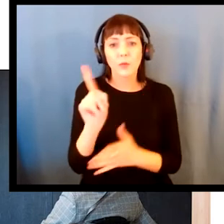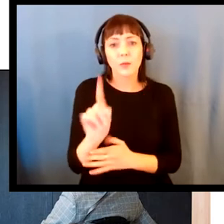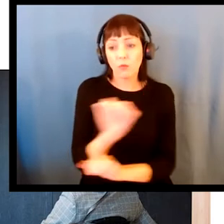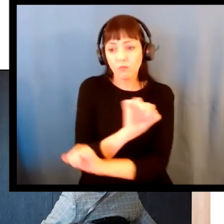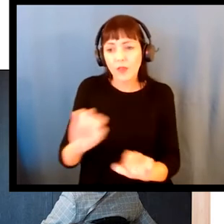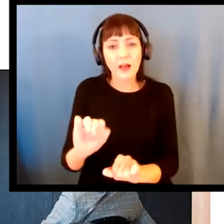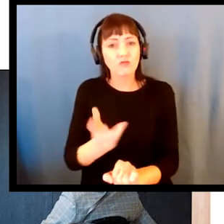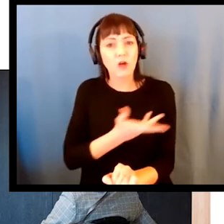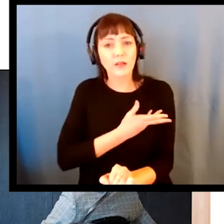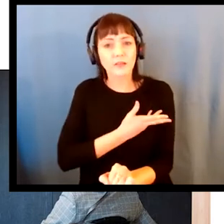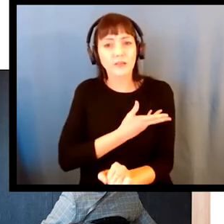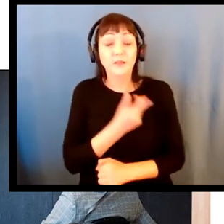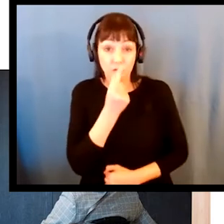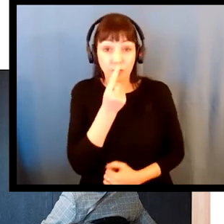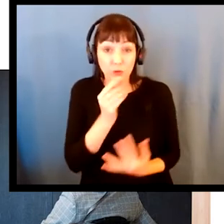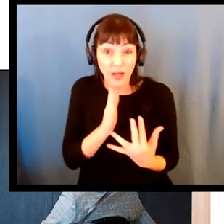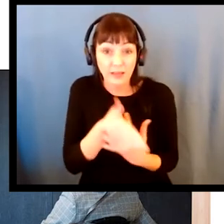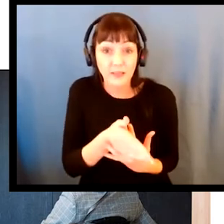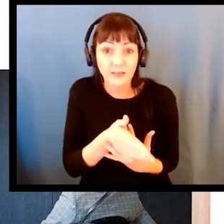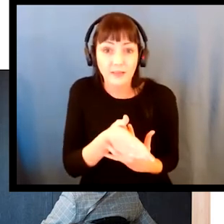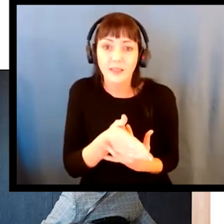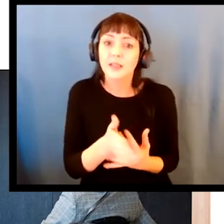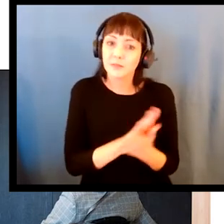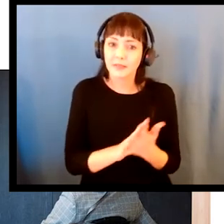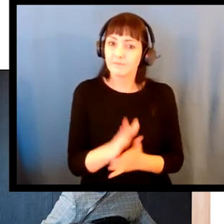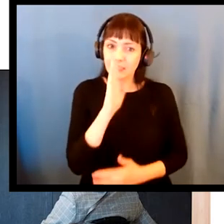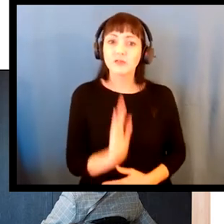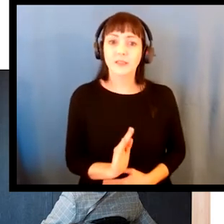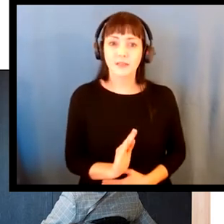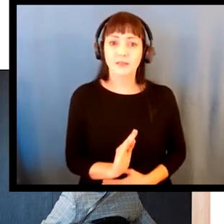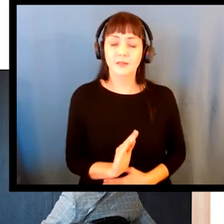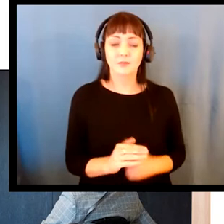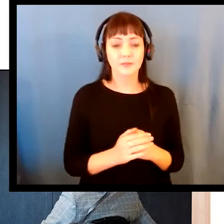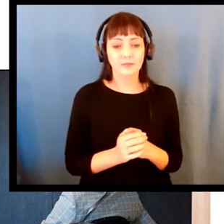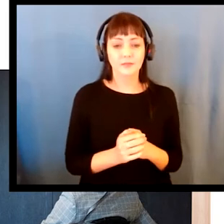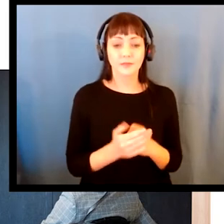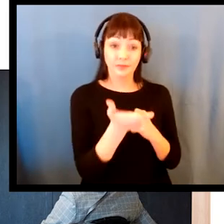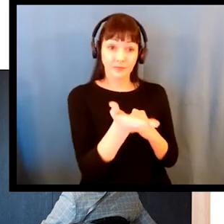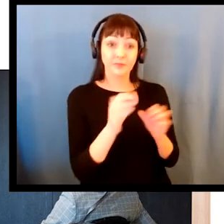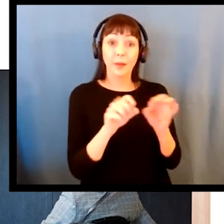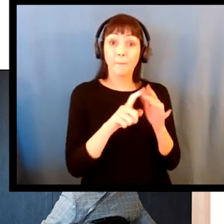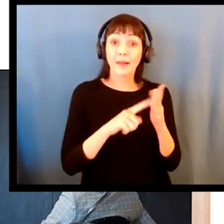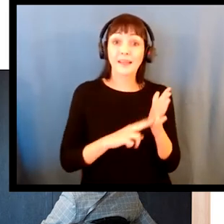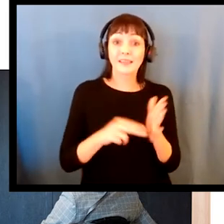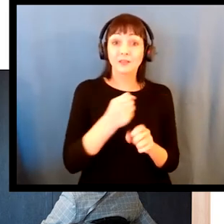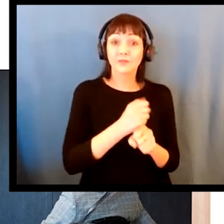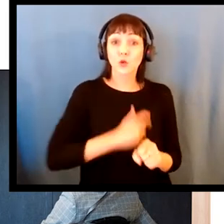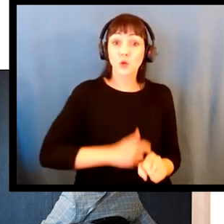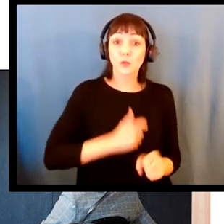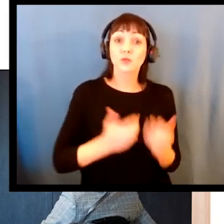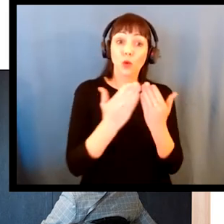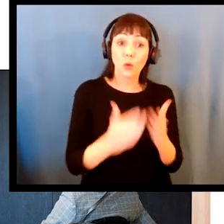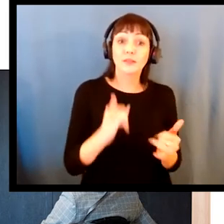fully access and experience culture, are taken seriously. Being Human opened in September 2019 and in its